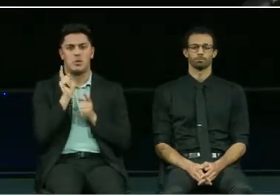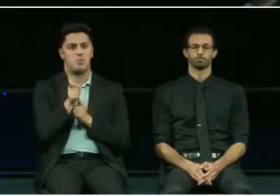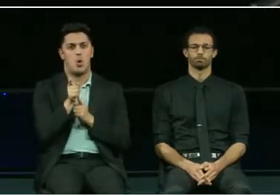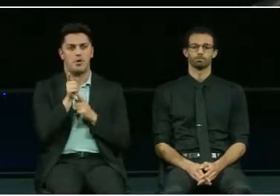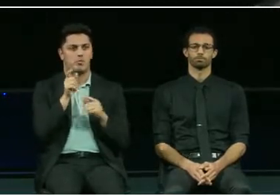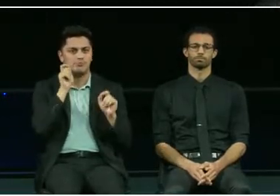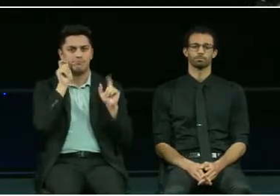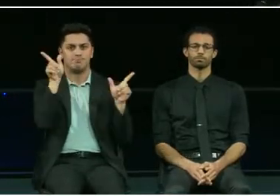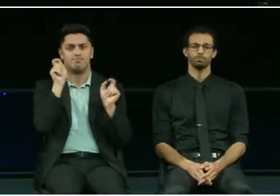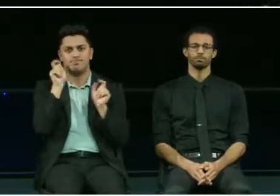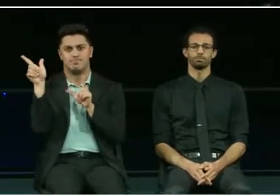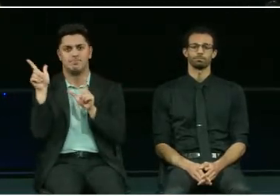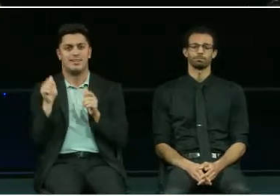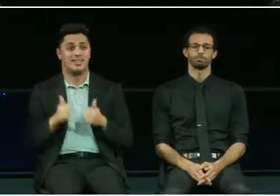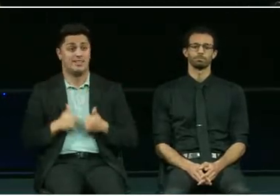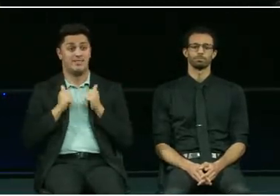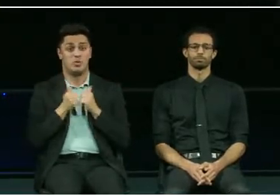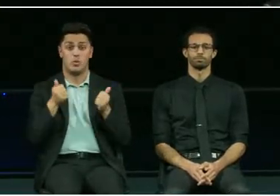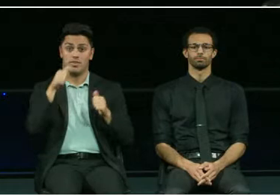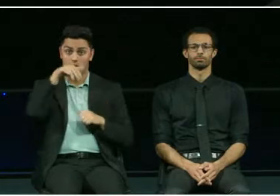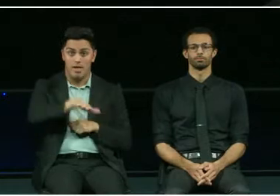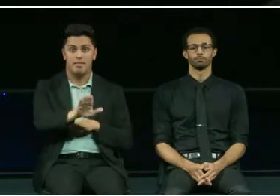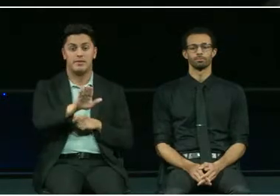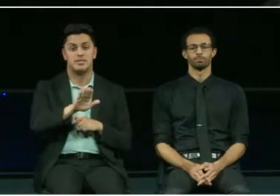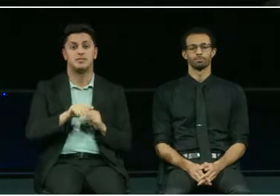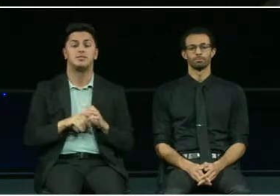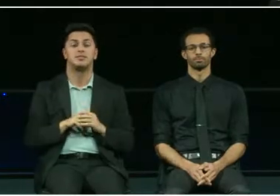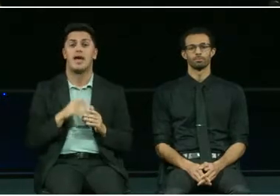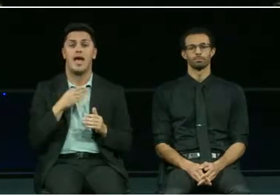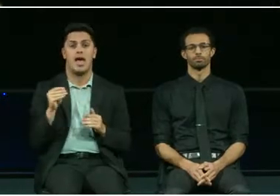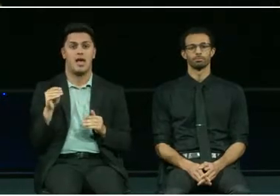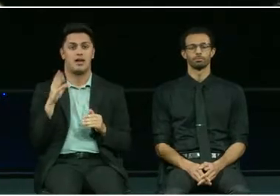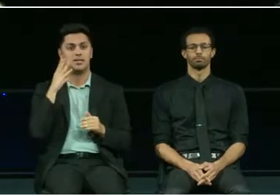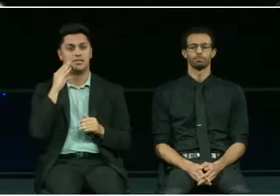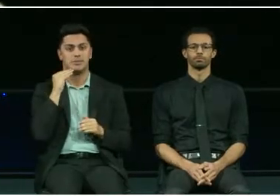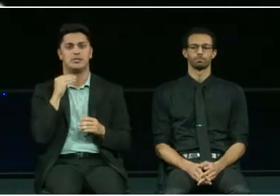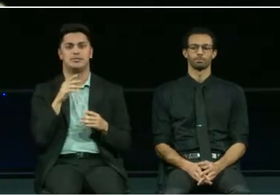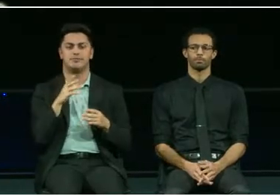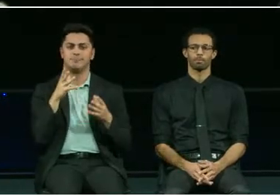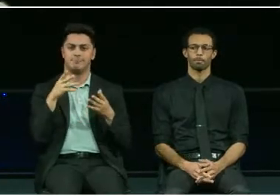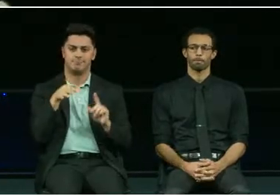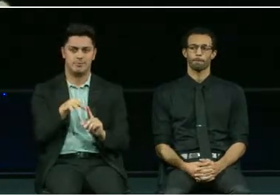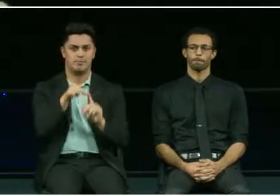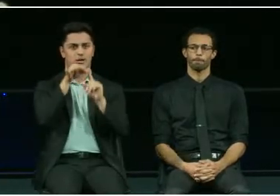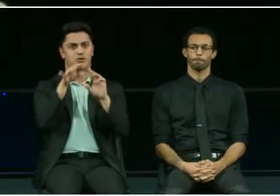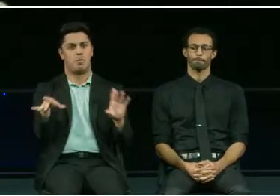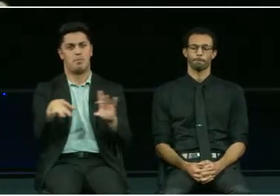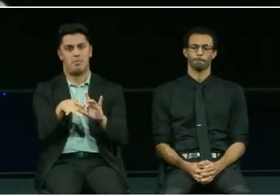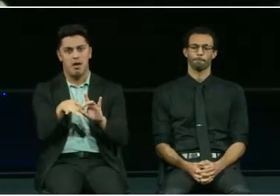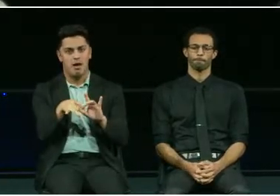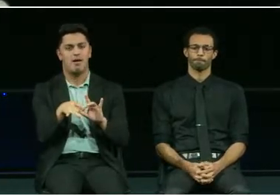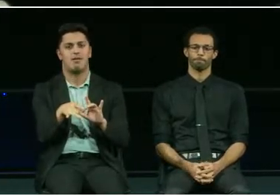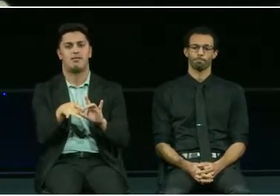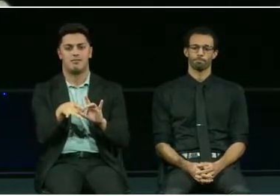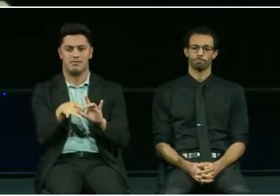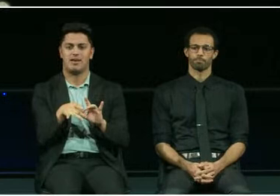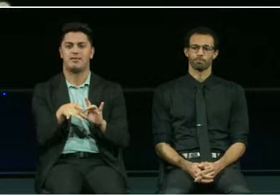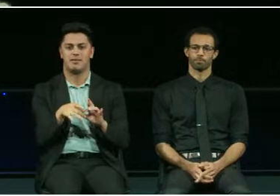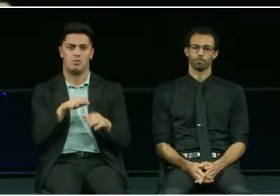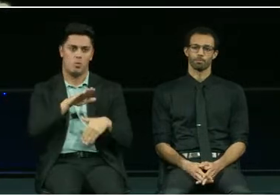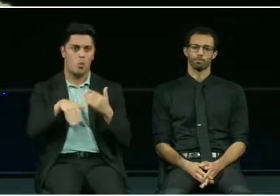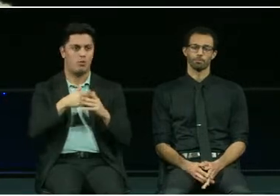surprising, and just living with the elephants and experiencing the special bond and watching the entire